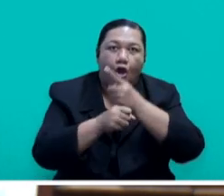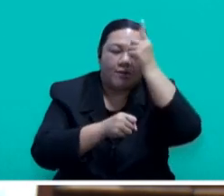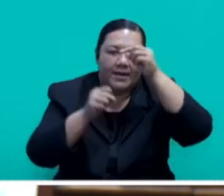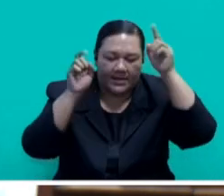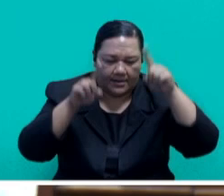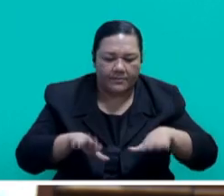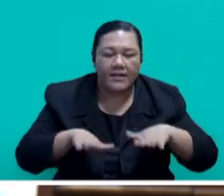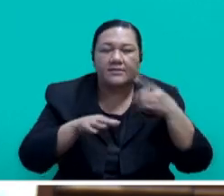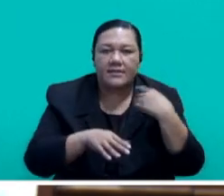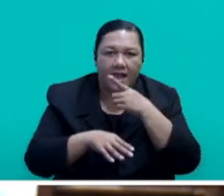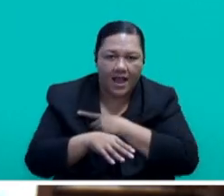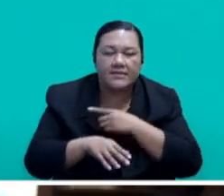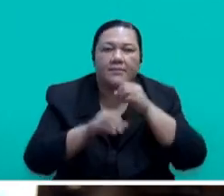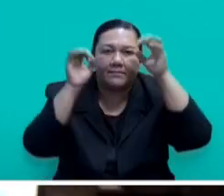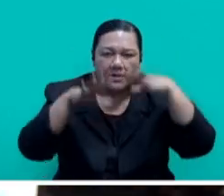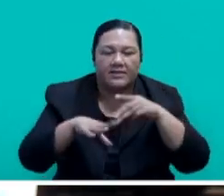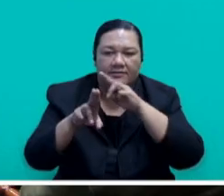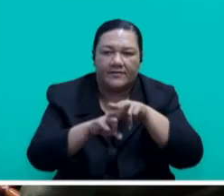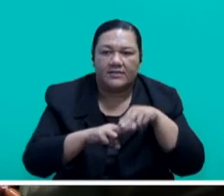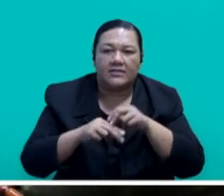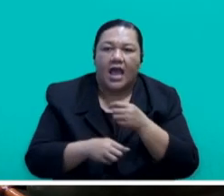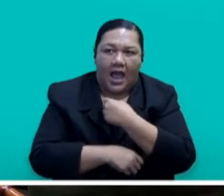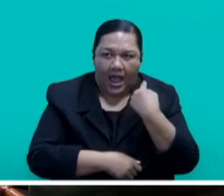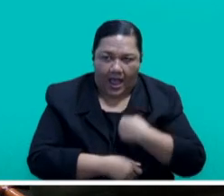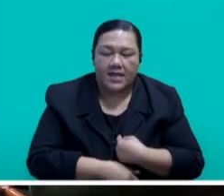I support the budget. Thank you.